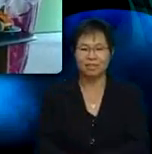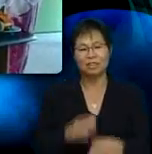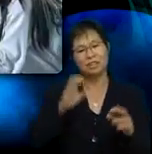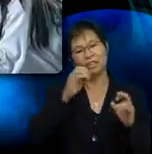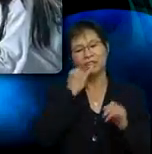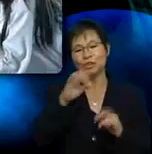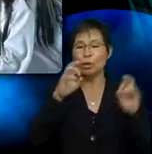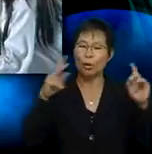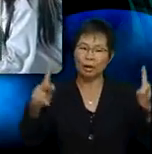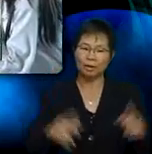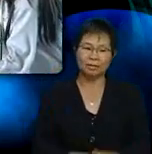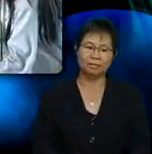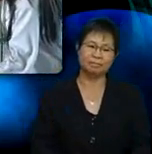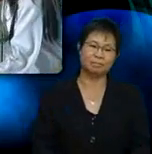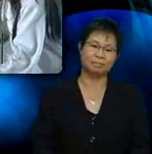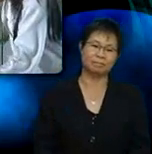okay.